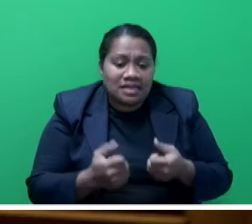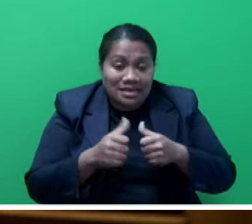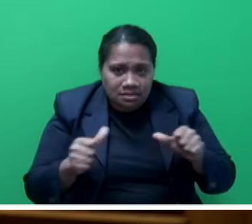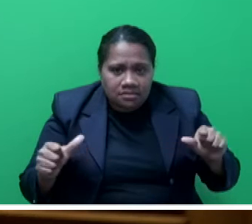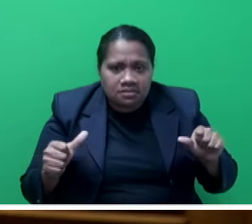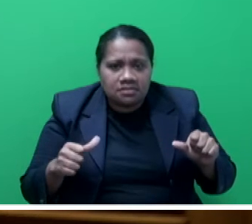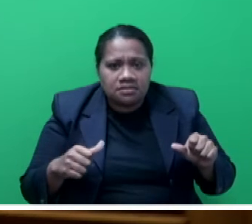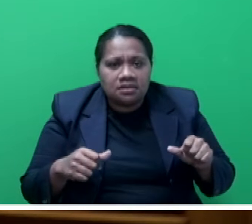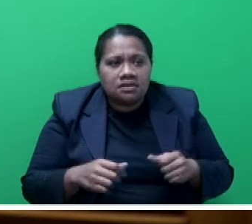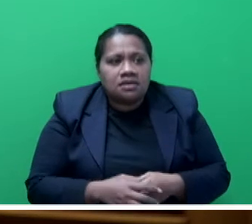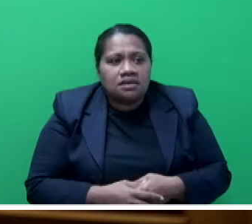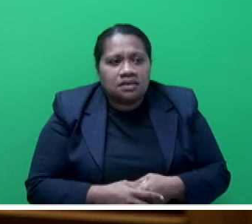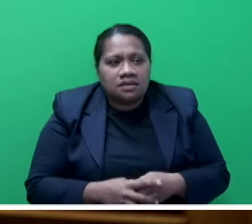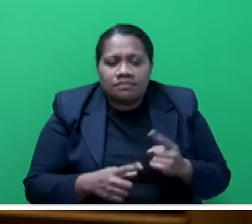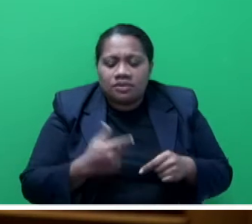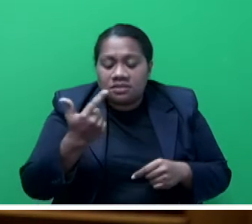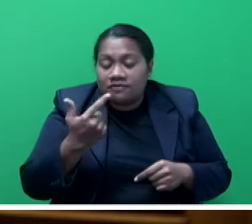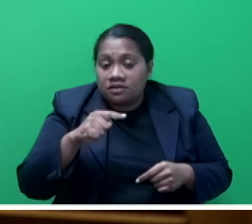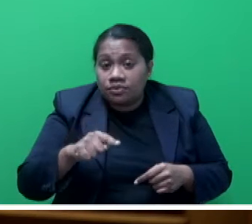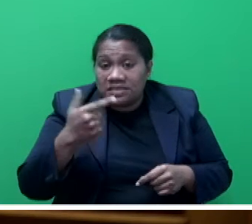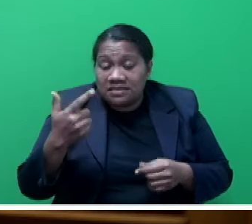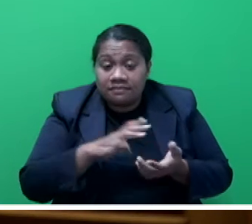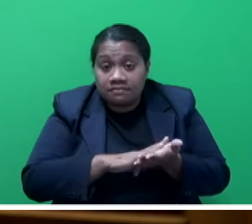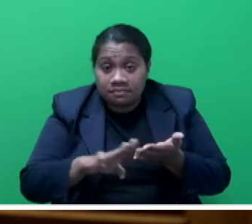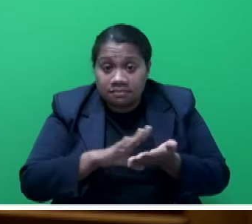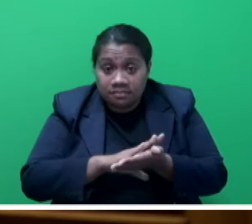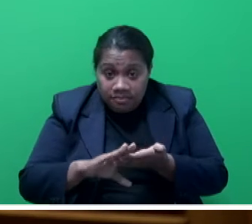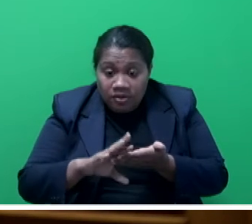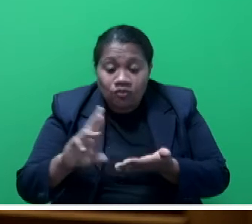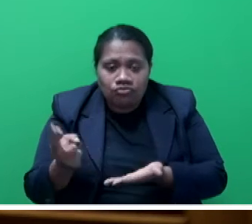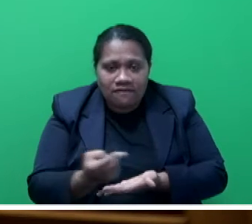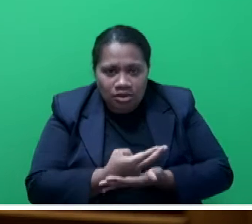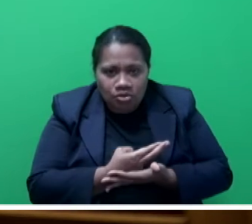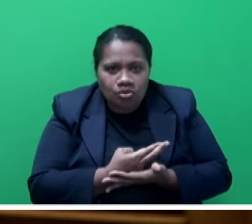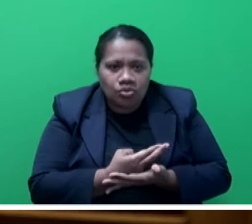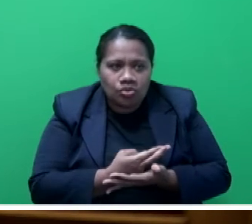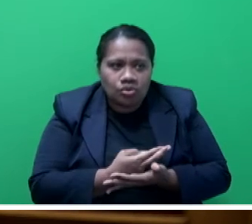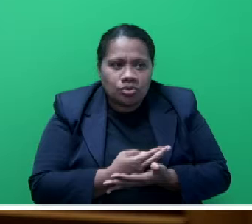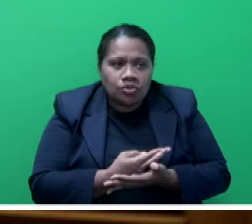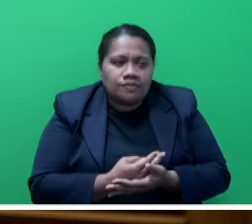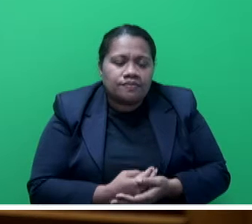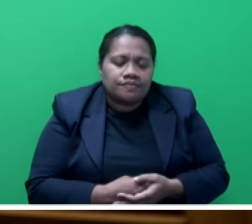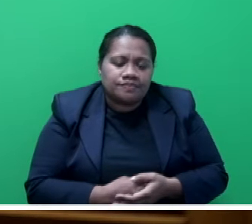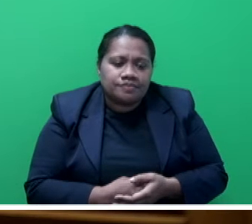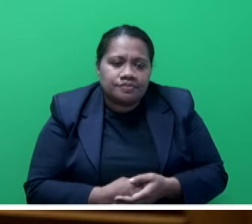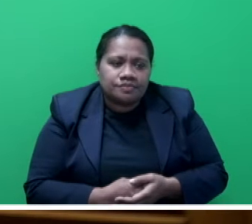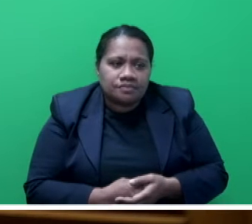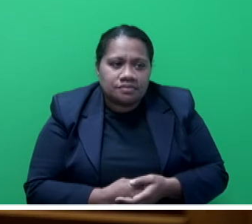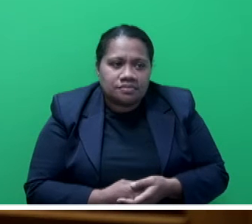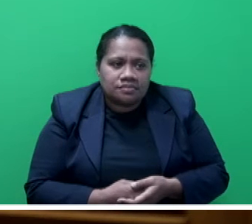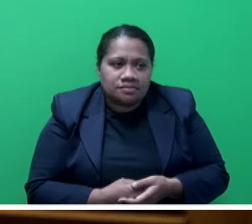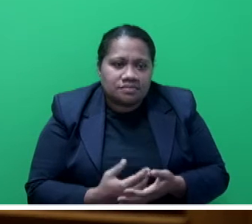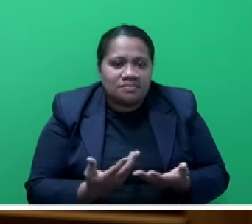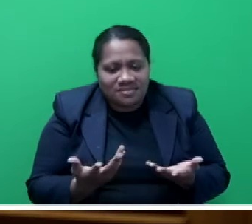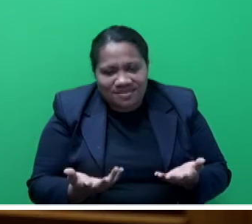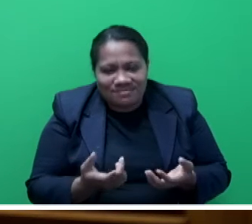able to earn about $17.7 million in revenue despite the current economic situation.